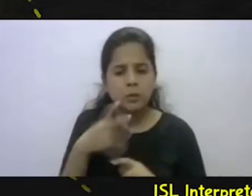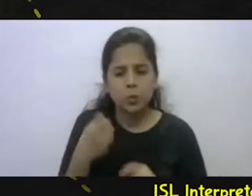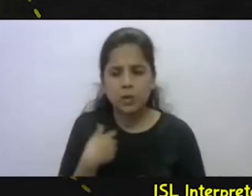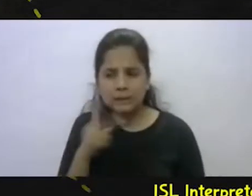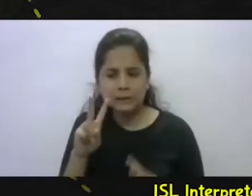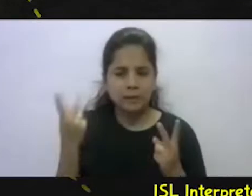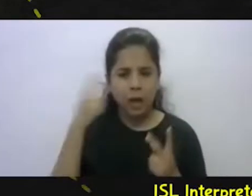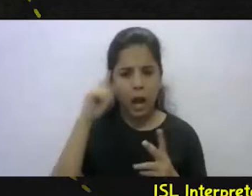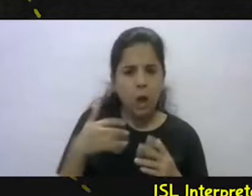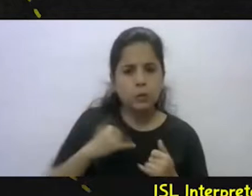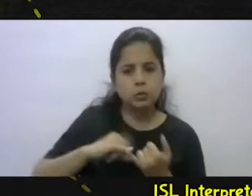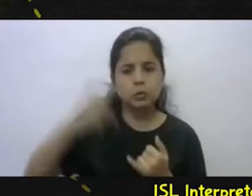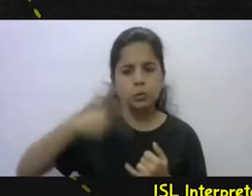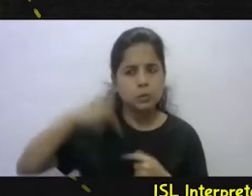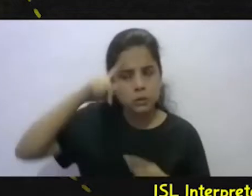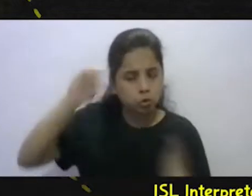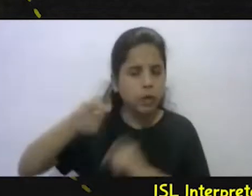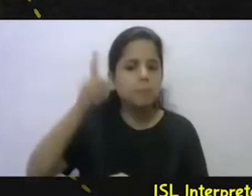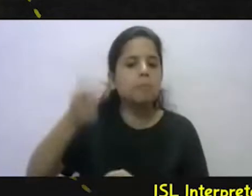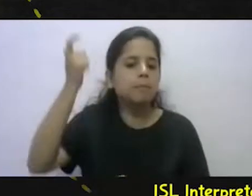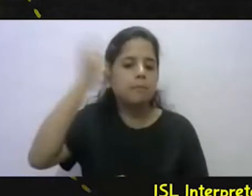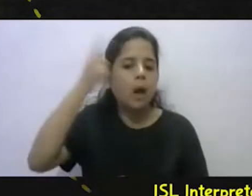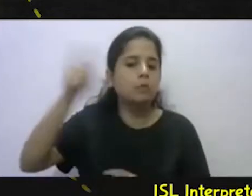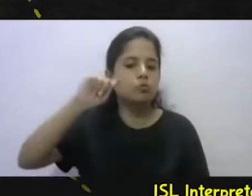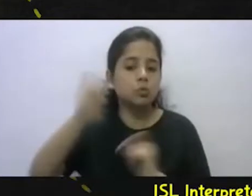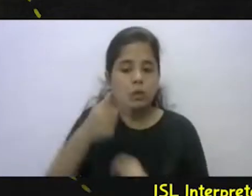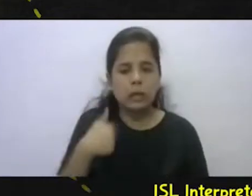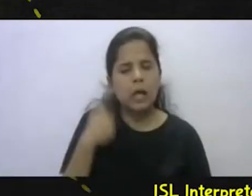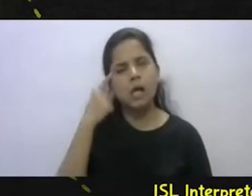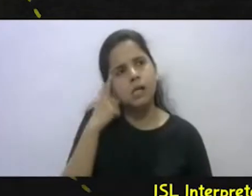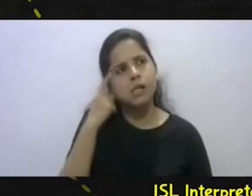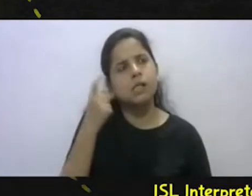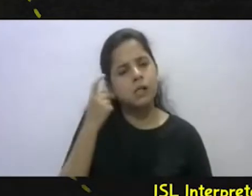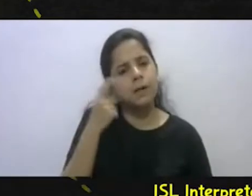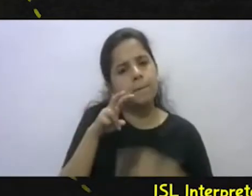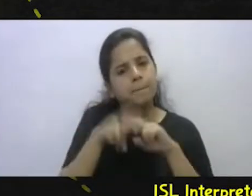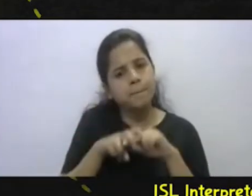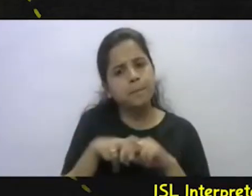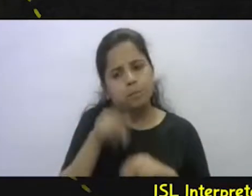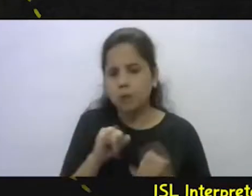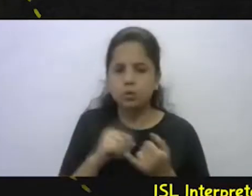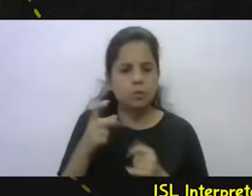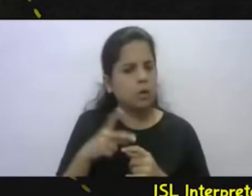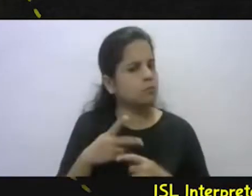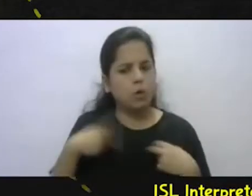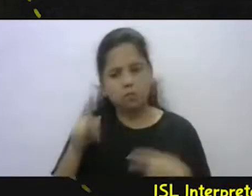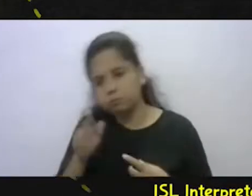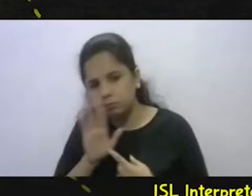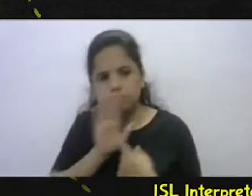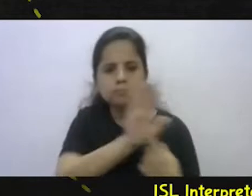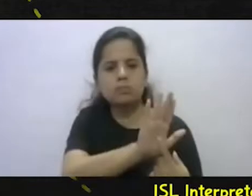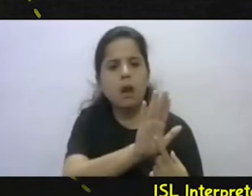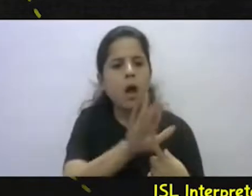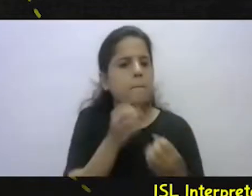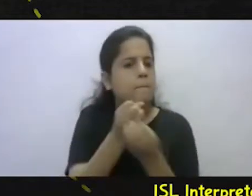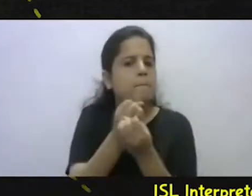to make the Supreme Court change its mind, right? So I was sitting and thinking, let us show the Supreme Court how there are so many